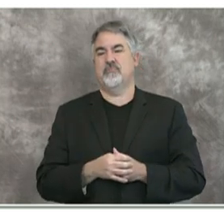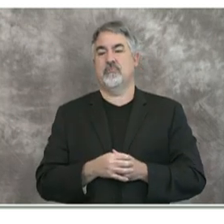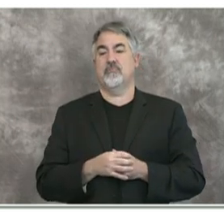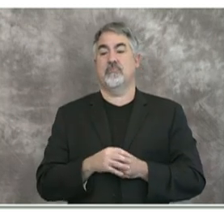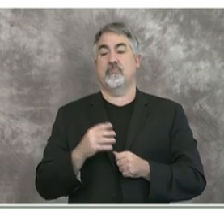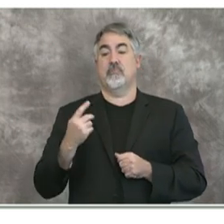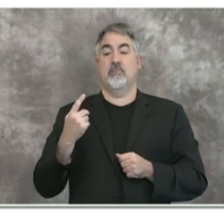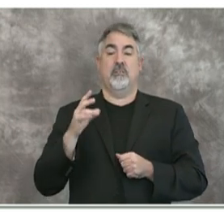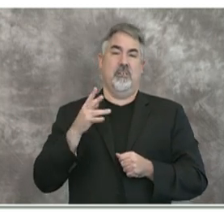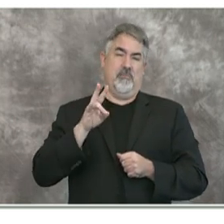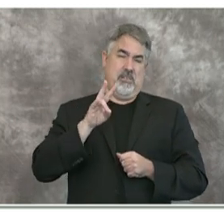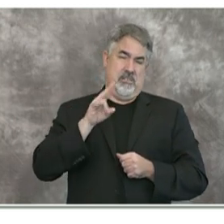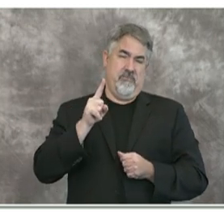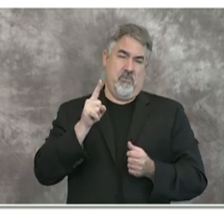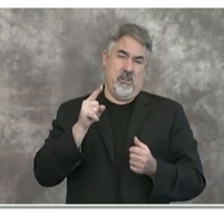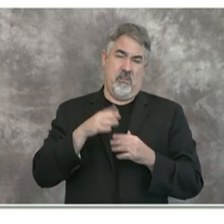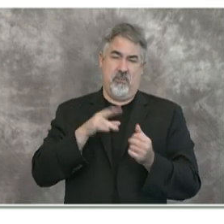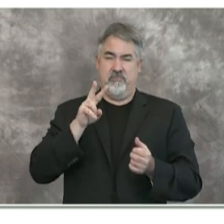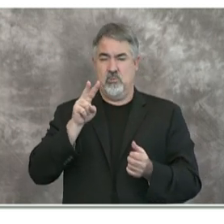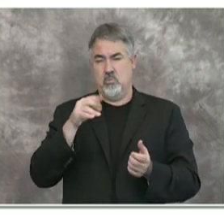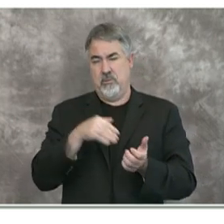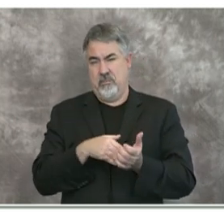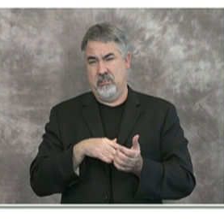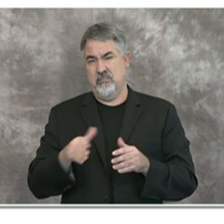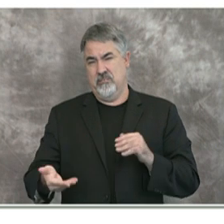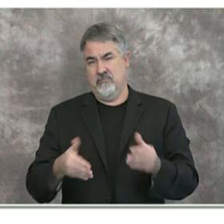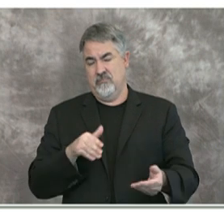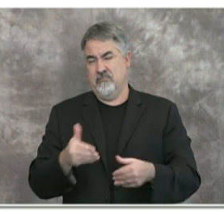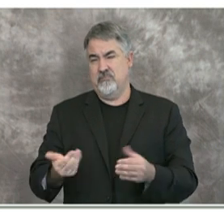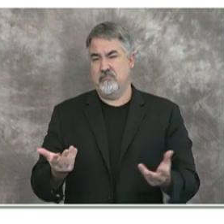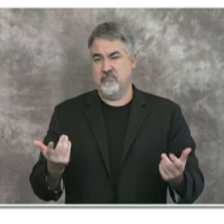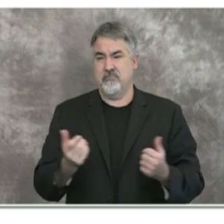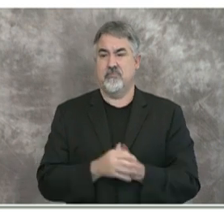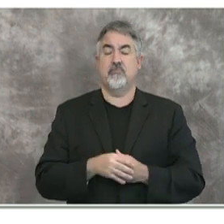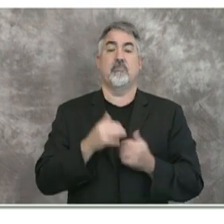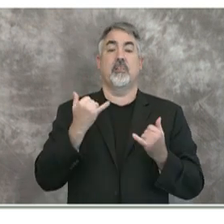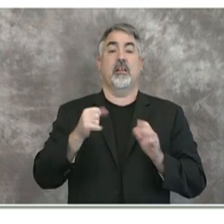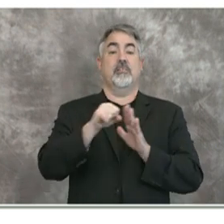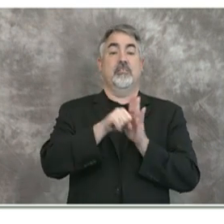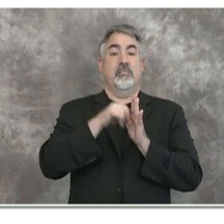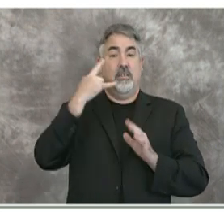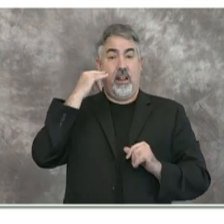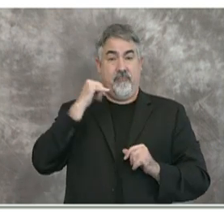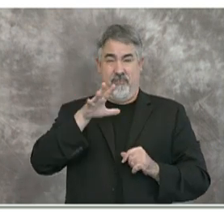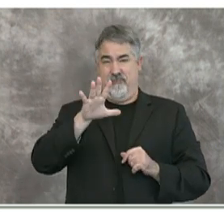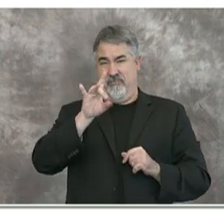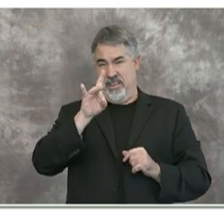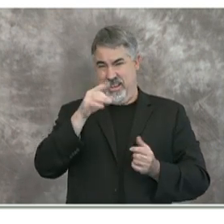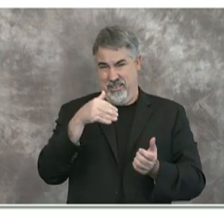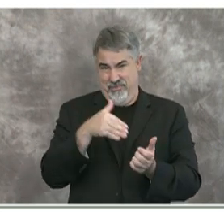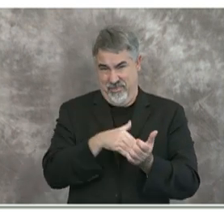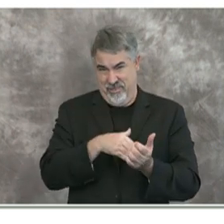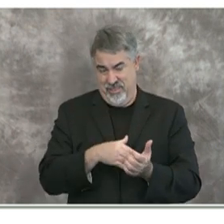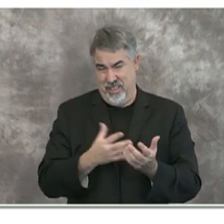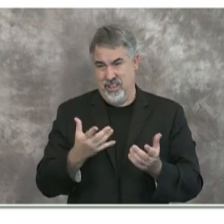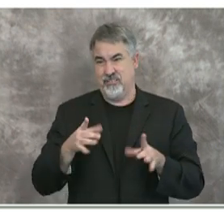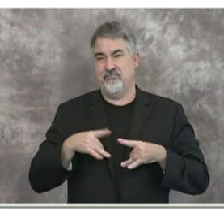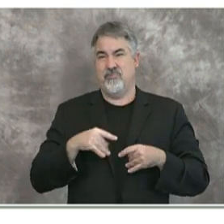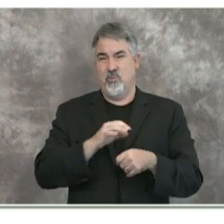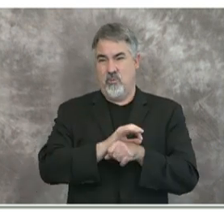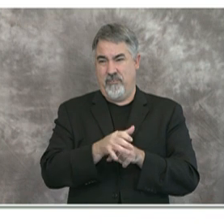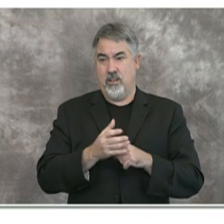almost 72,000 deaths. Statewide, California has almost 59,000 positive cases,